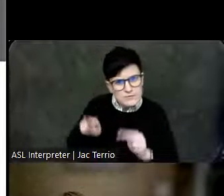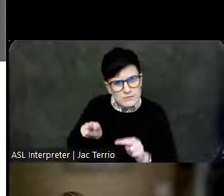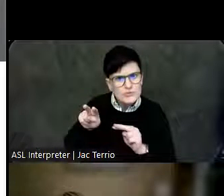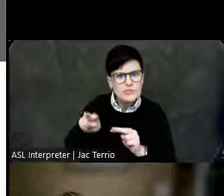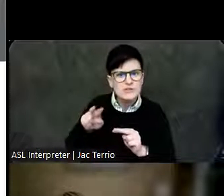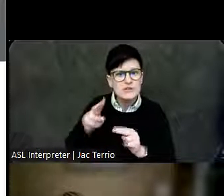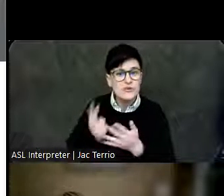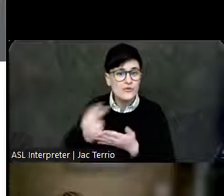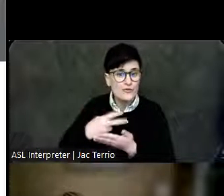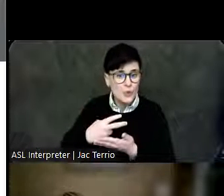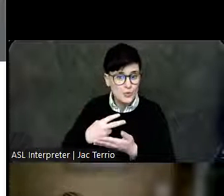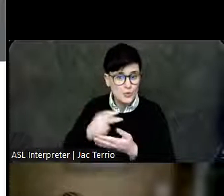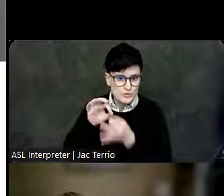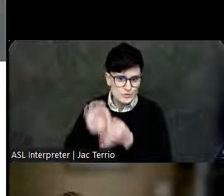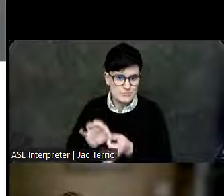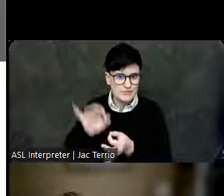specific place.